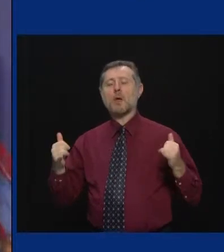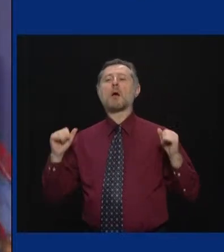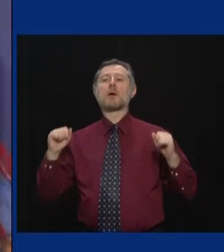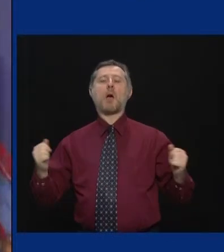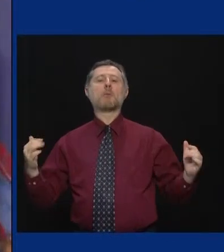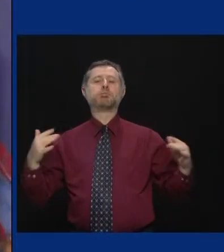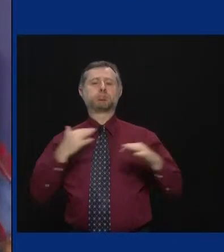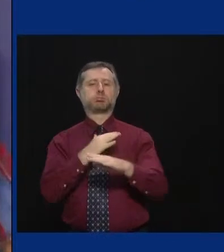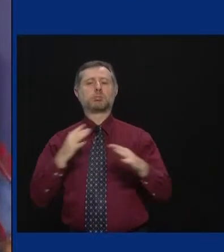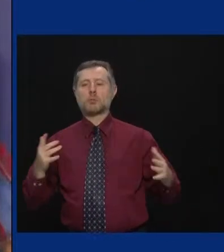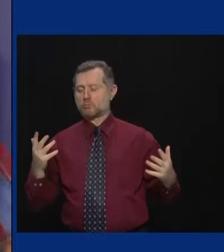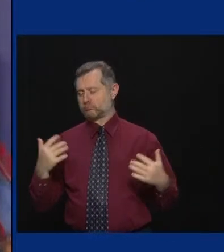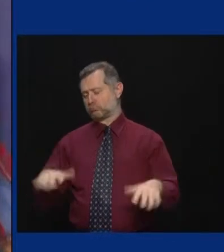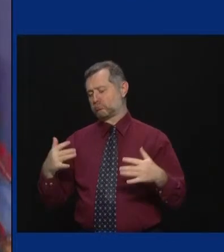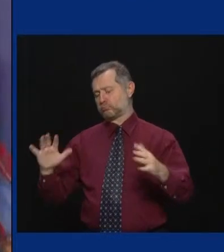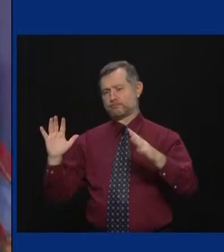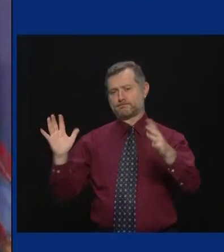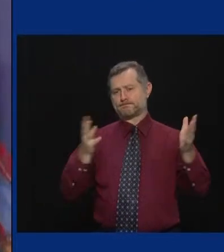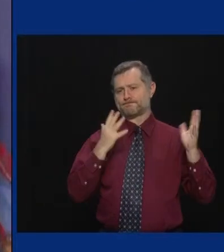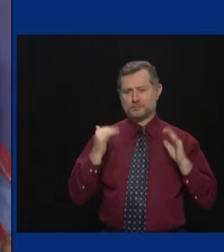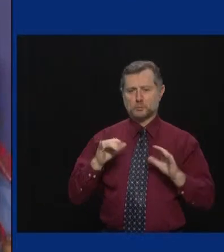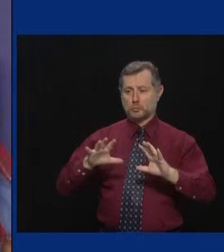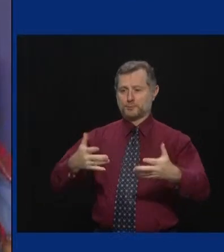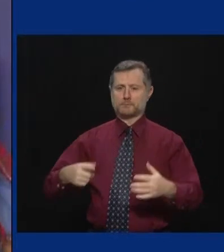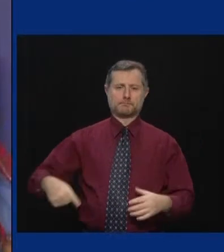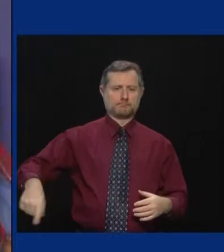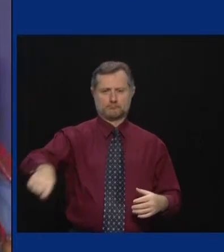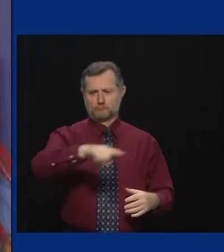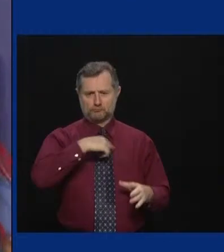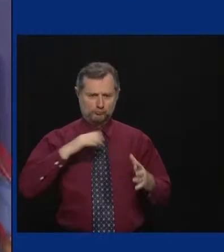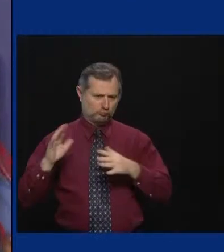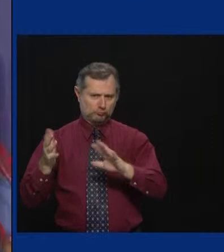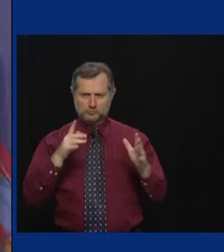round of applause for their sacrifice.